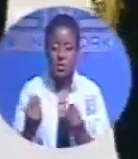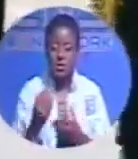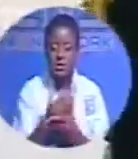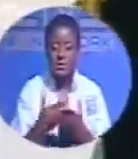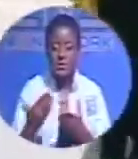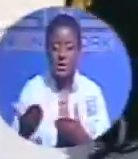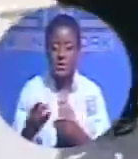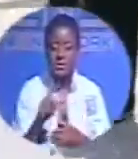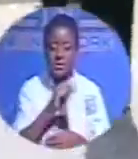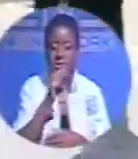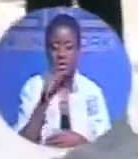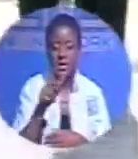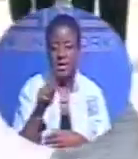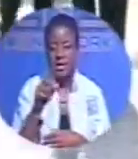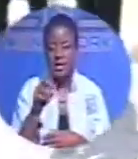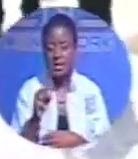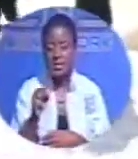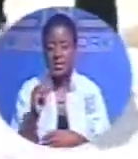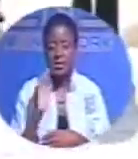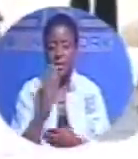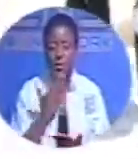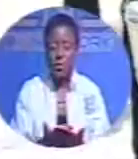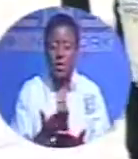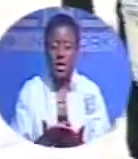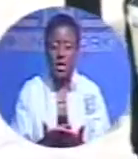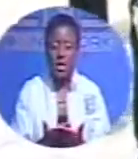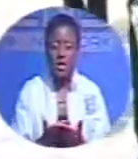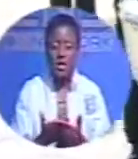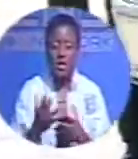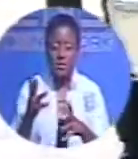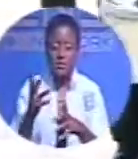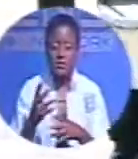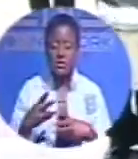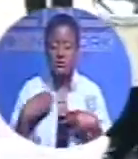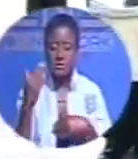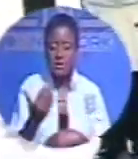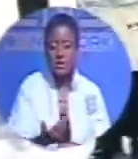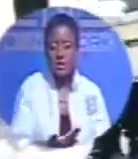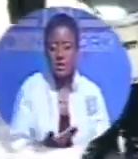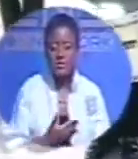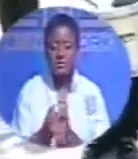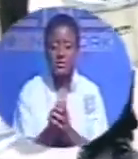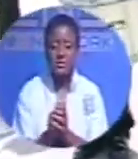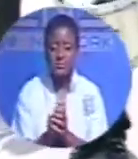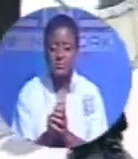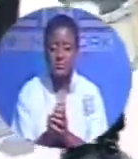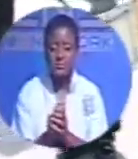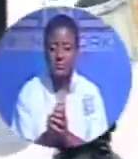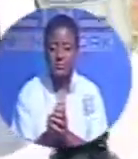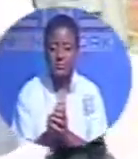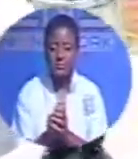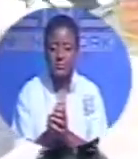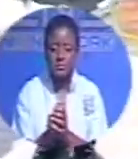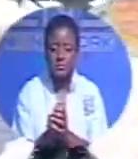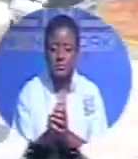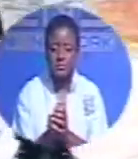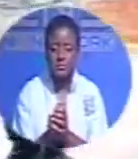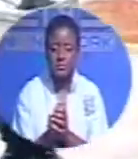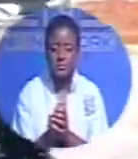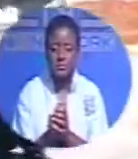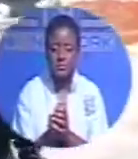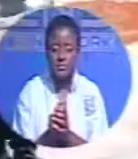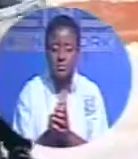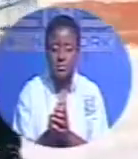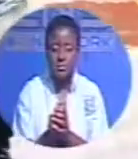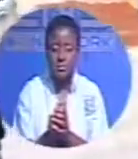well received, and Director of Radio Stanley Pinder and Radio Manager Dion Morris talked about the decision to take the news